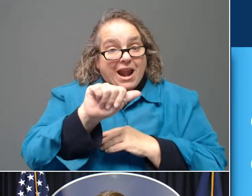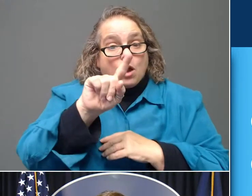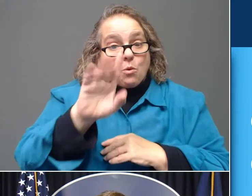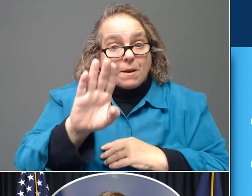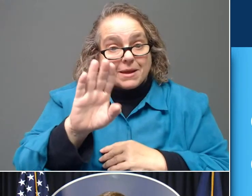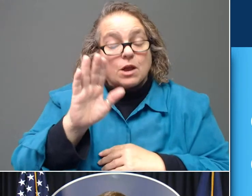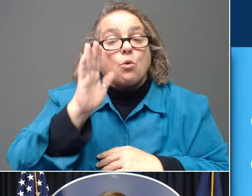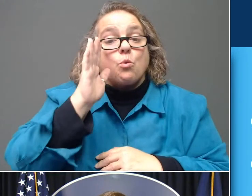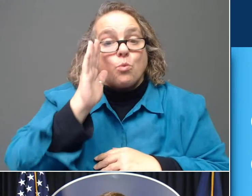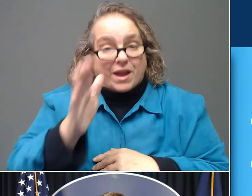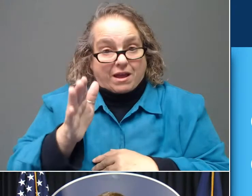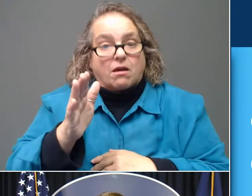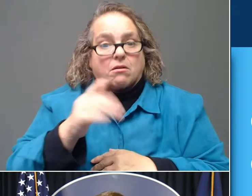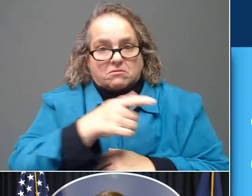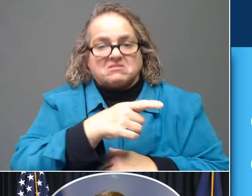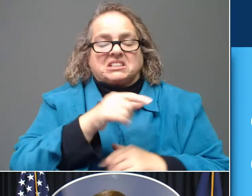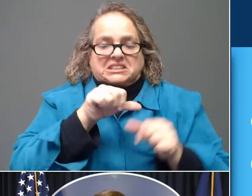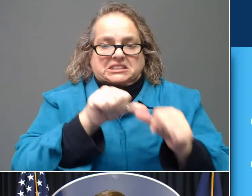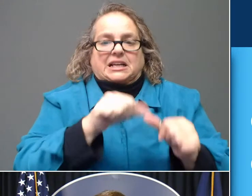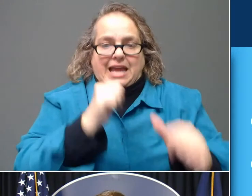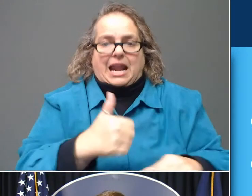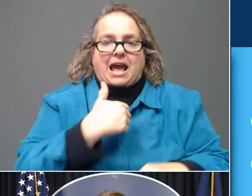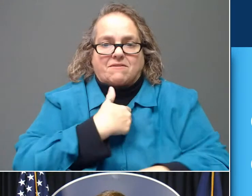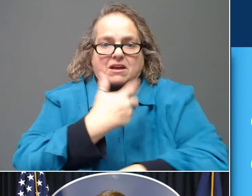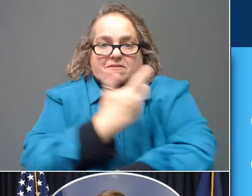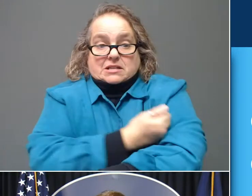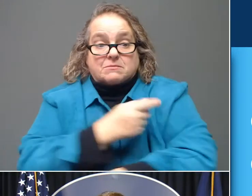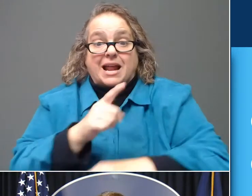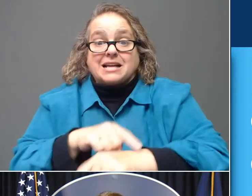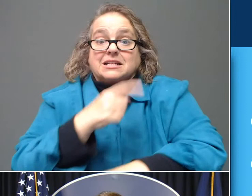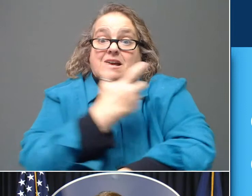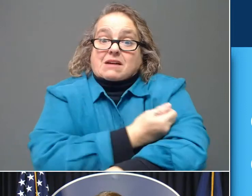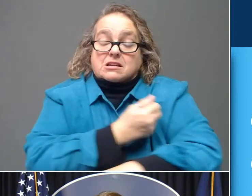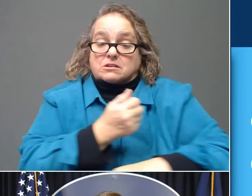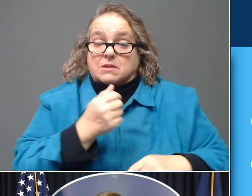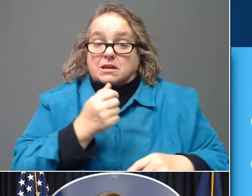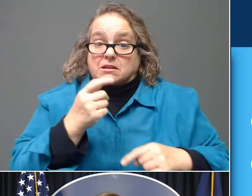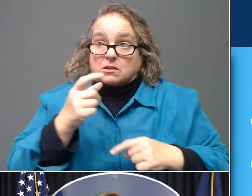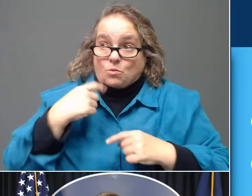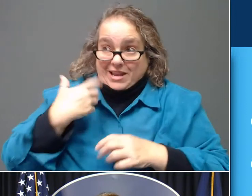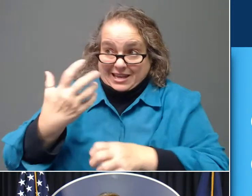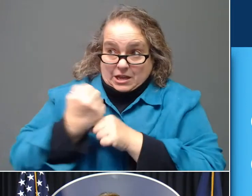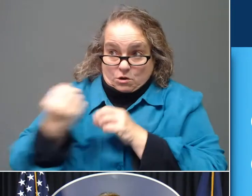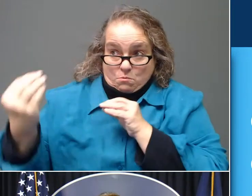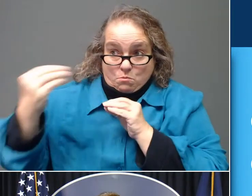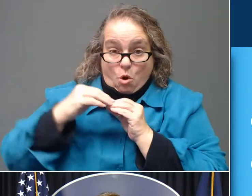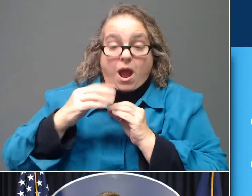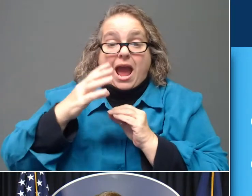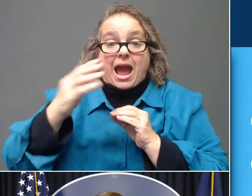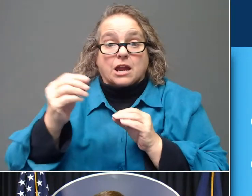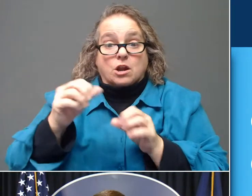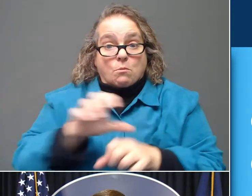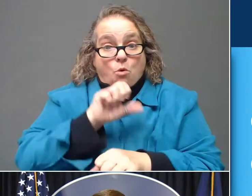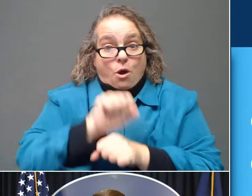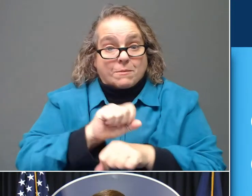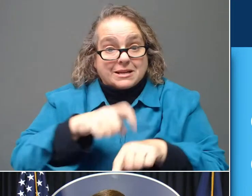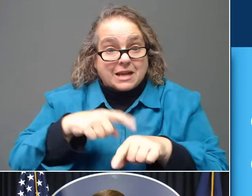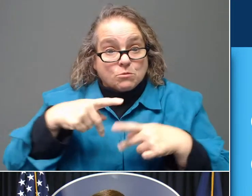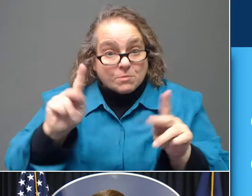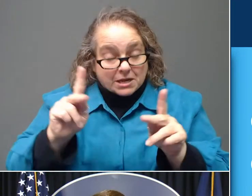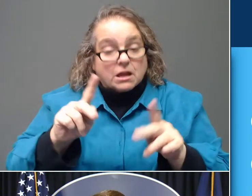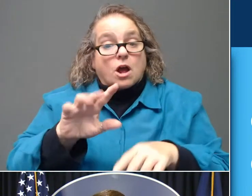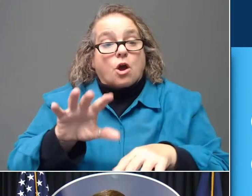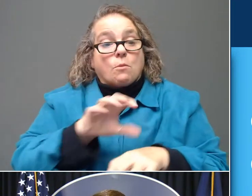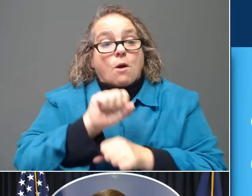vaccination. As vaccine quantities and available appointment times allow, persons in 1C may also be scheduled to